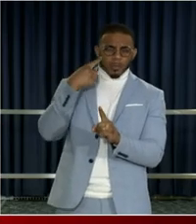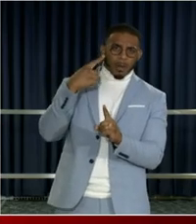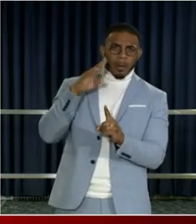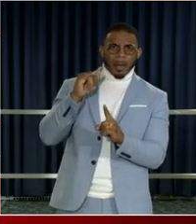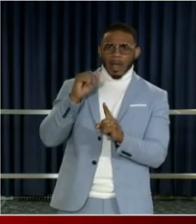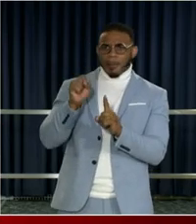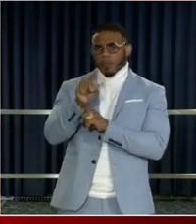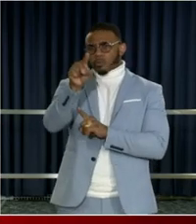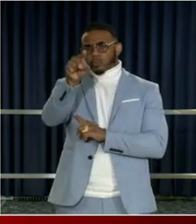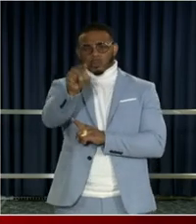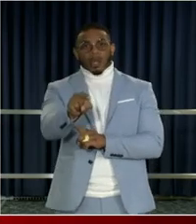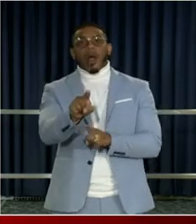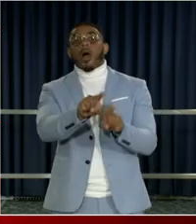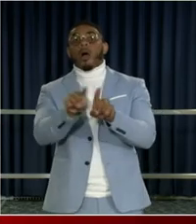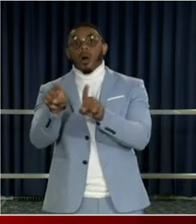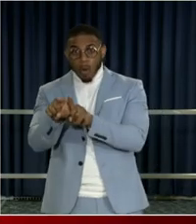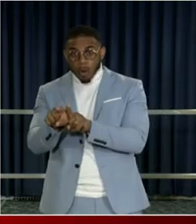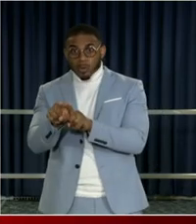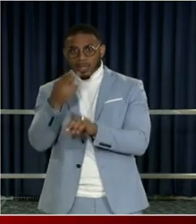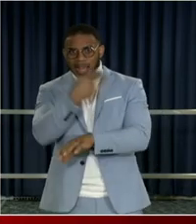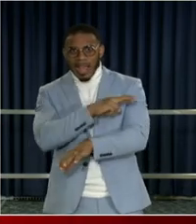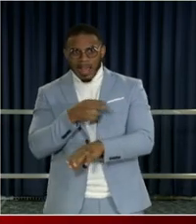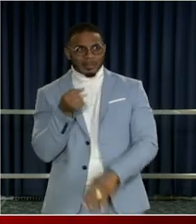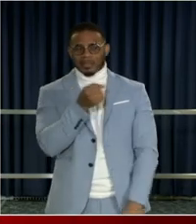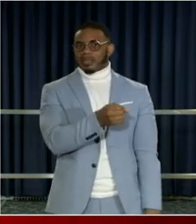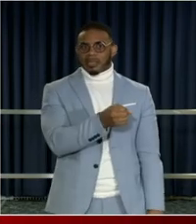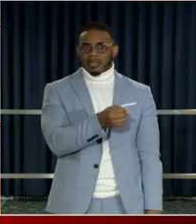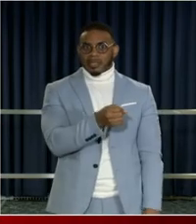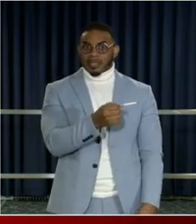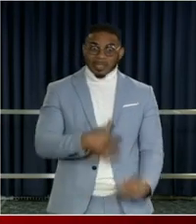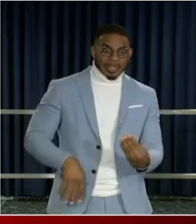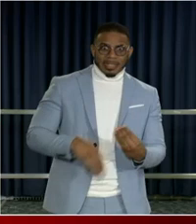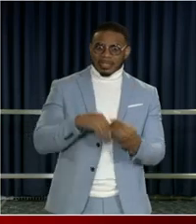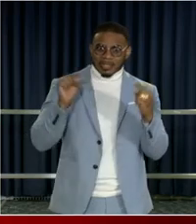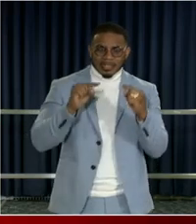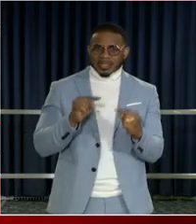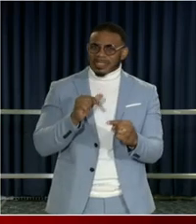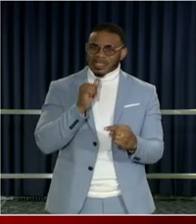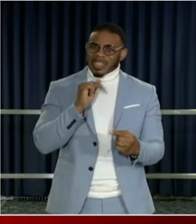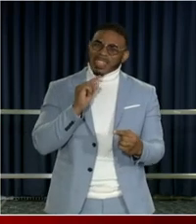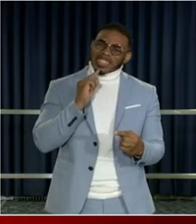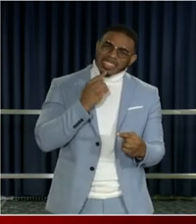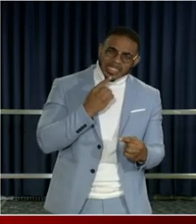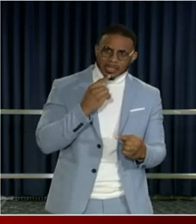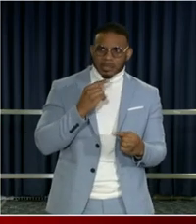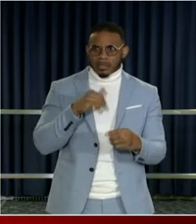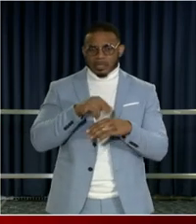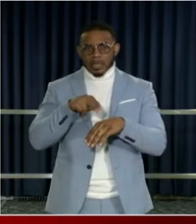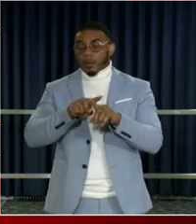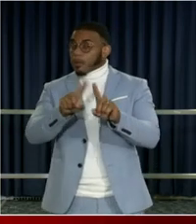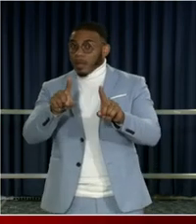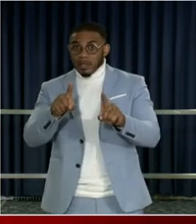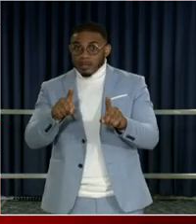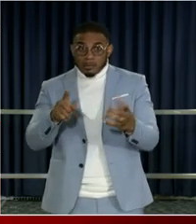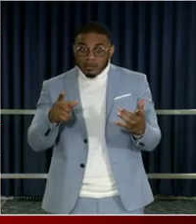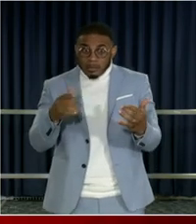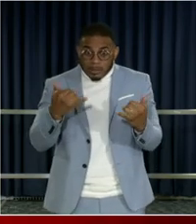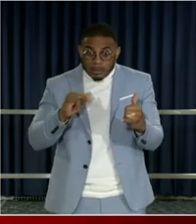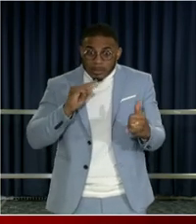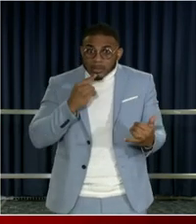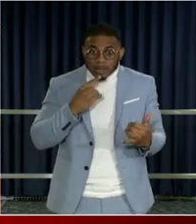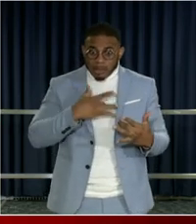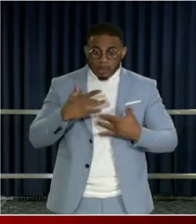by a projectile and is also hospitalized. The additional injuries are not as serious in nature, but are